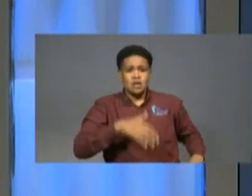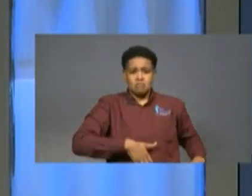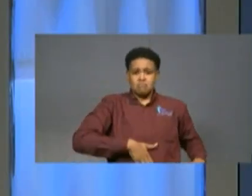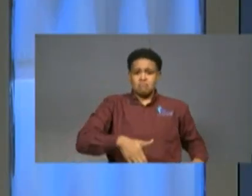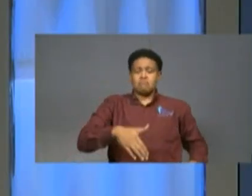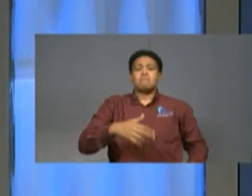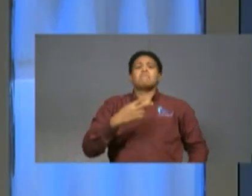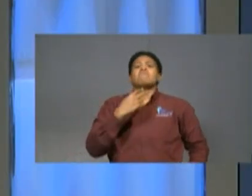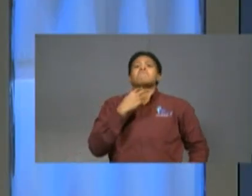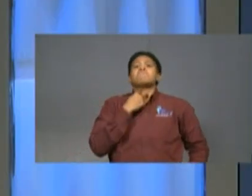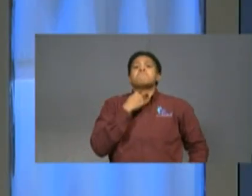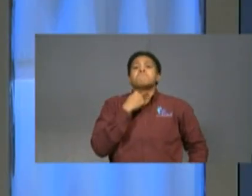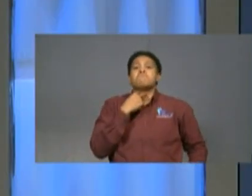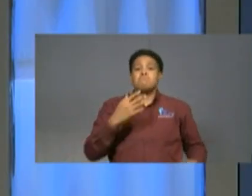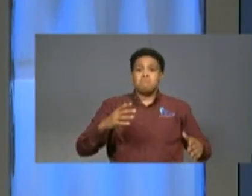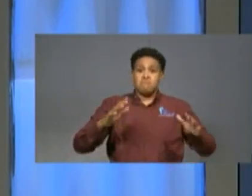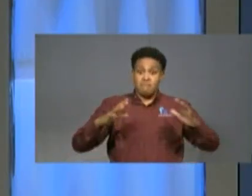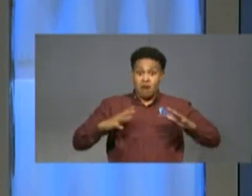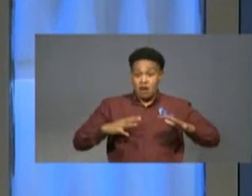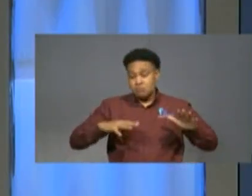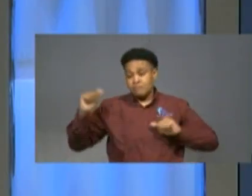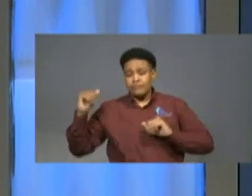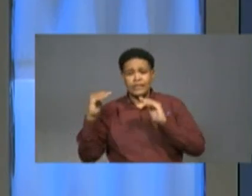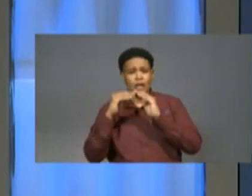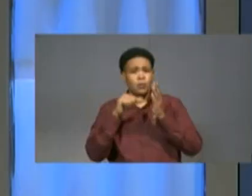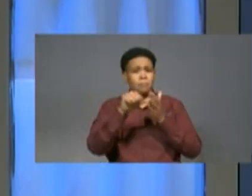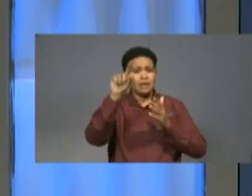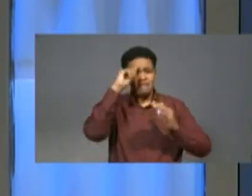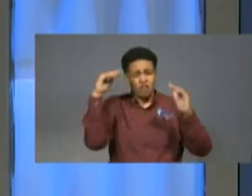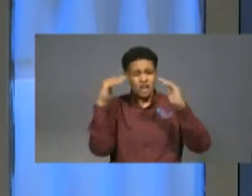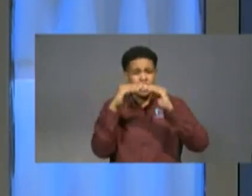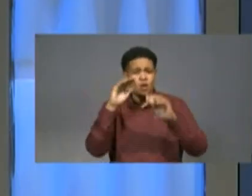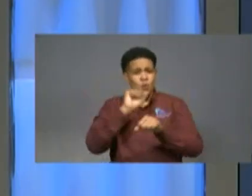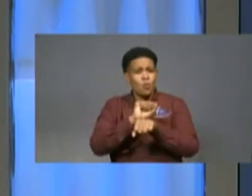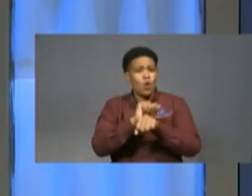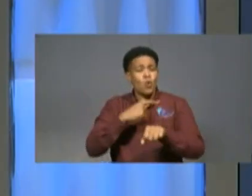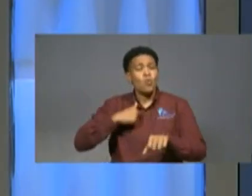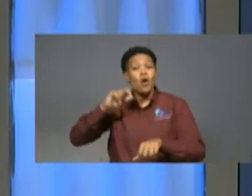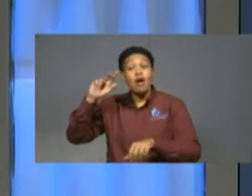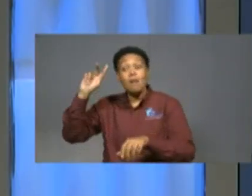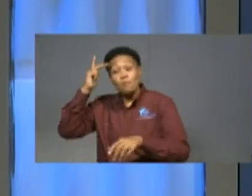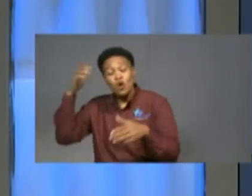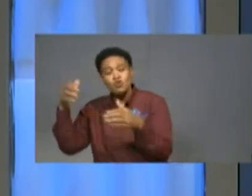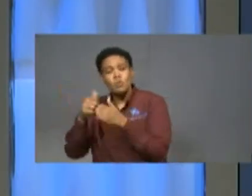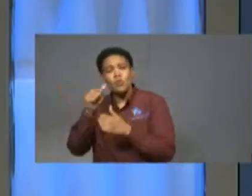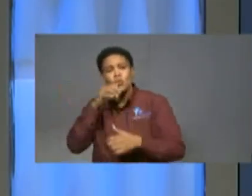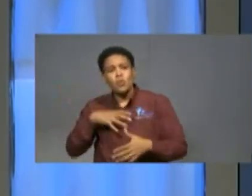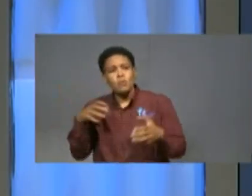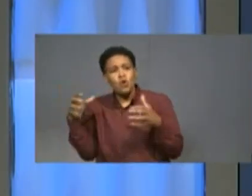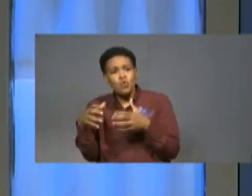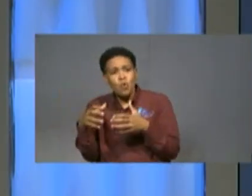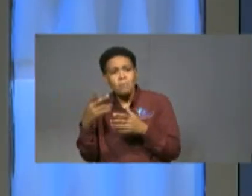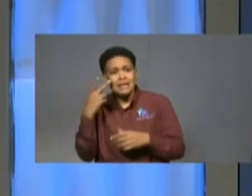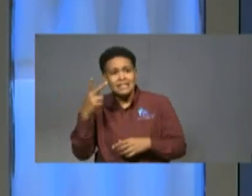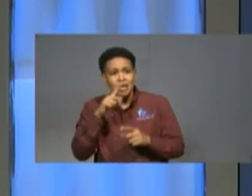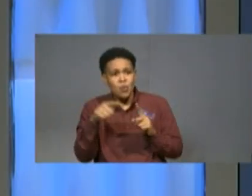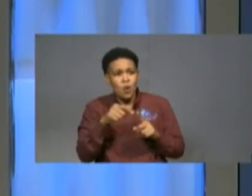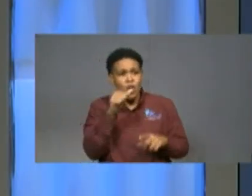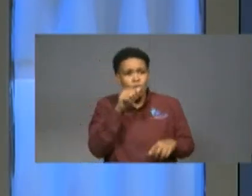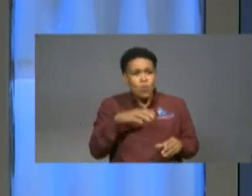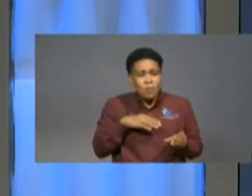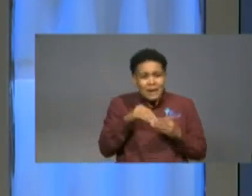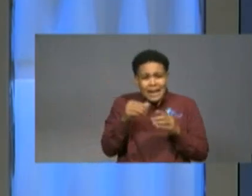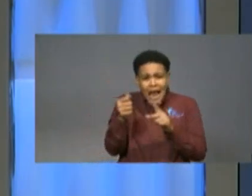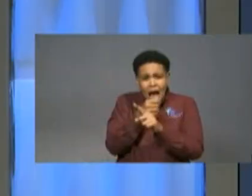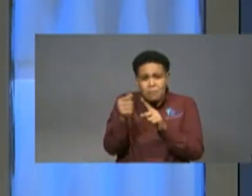Pay Act, equal pay for equal work, we are the party with the women's movement. What the PNP will do, because you see when women are in an abusive